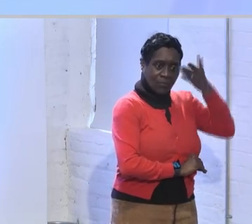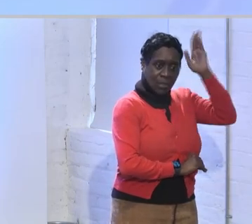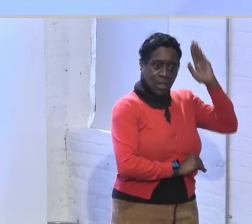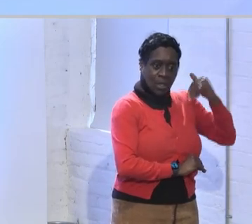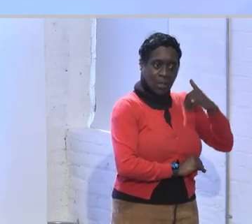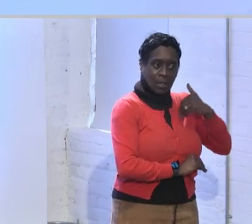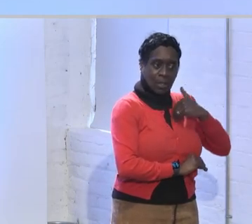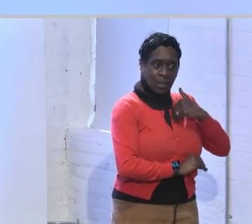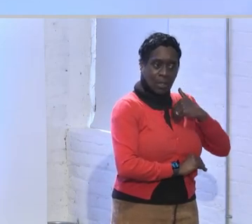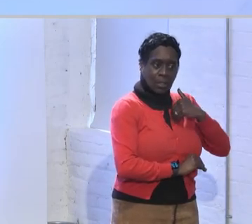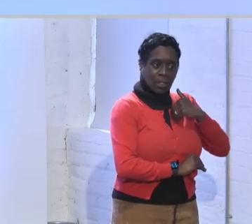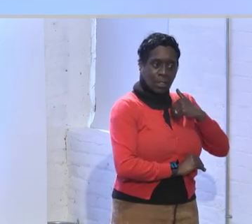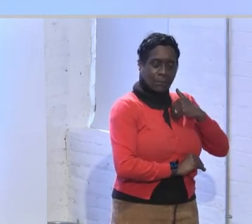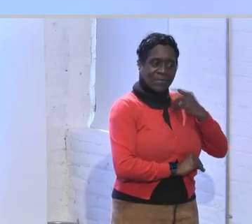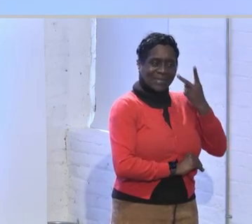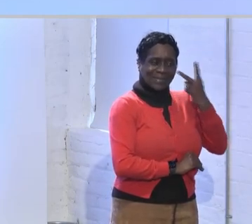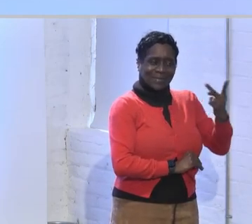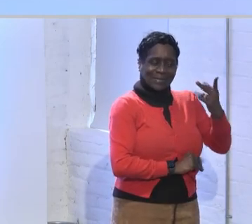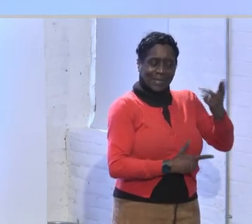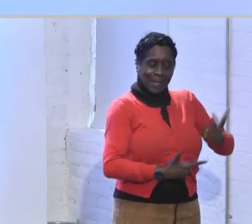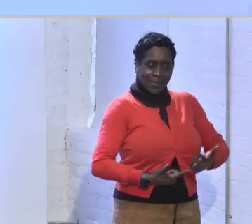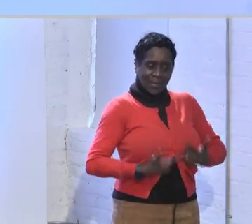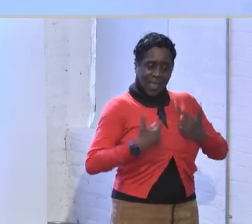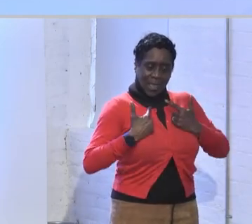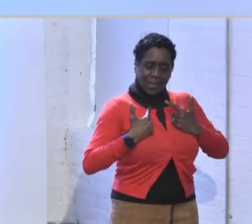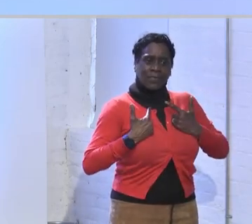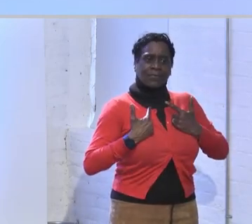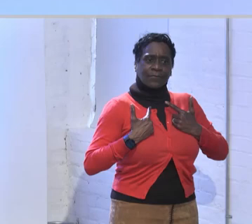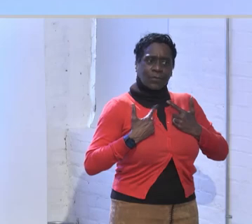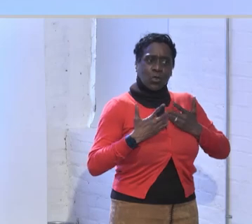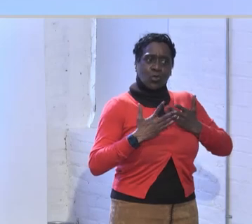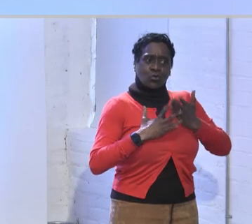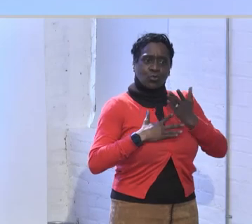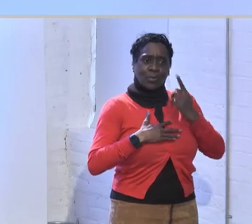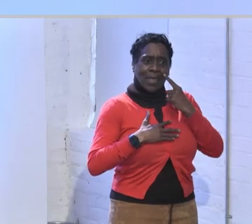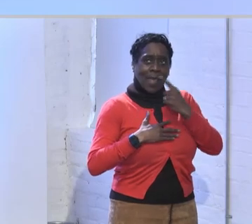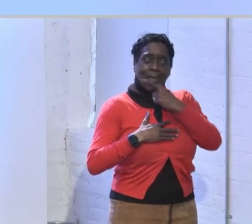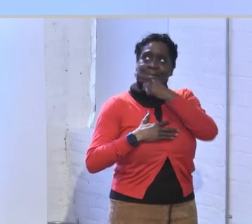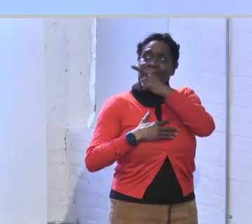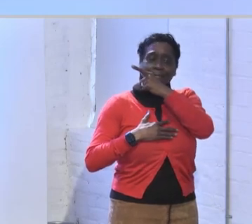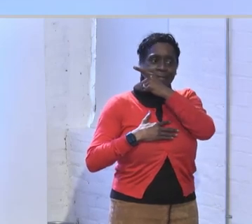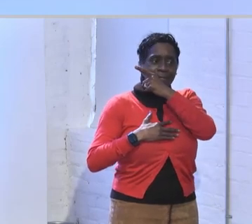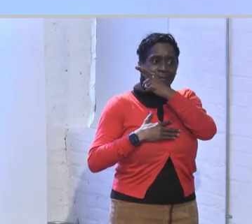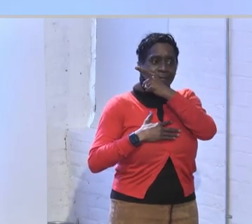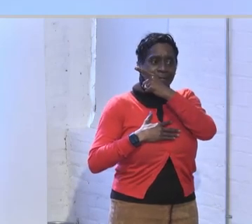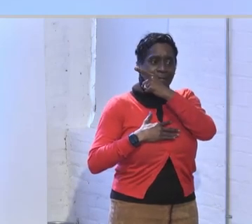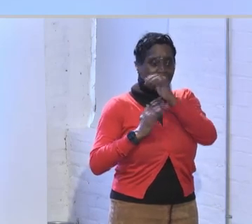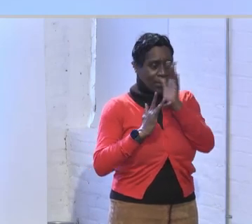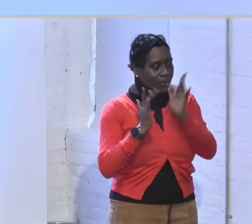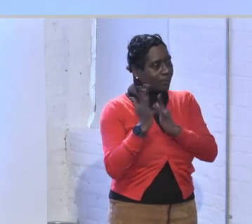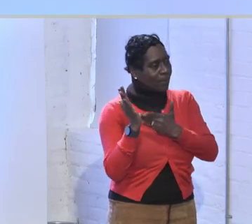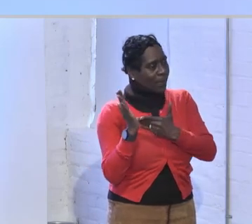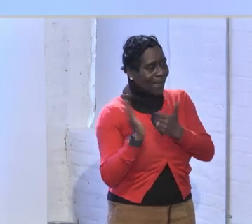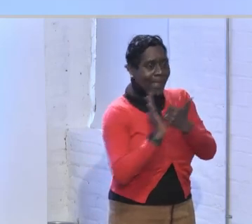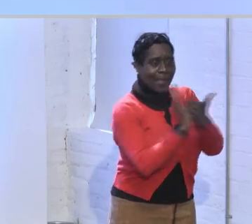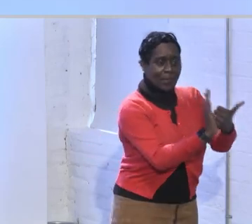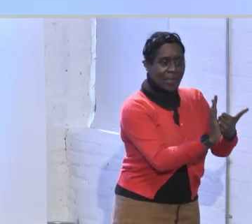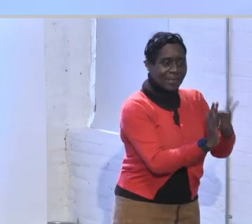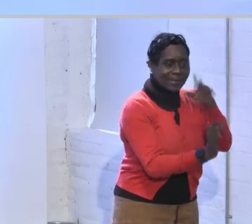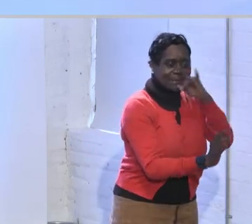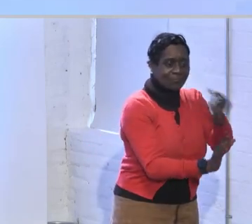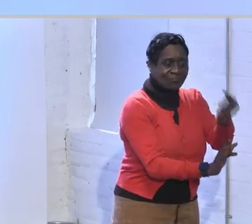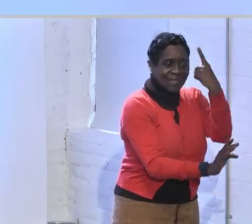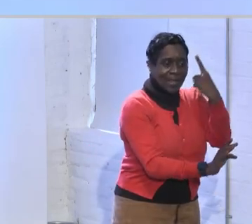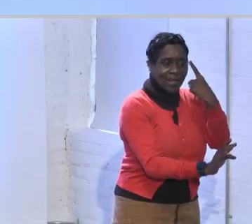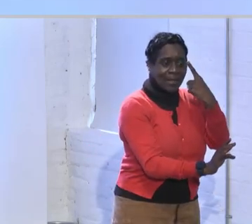viewing life through a worldview, a Christian worldview, through our eyes, looking at it through the lens of the Bible and helping our children to understand